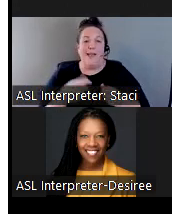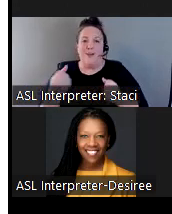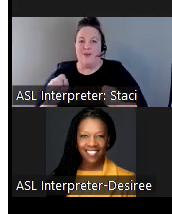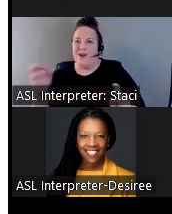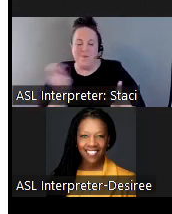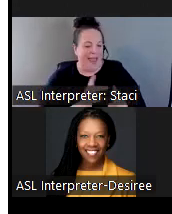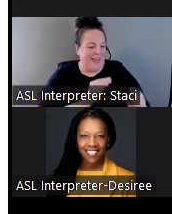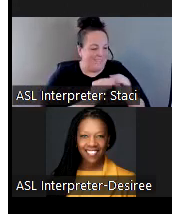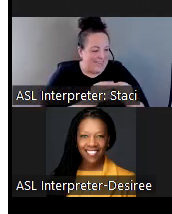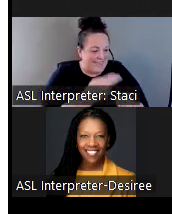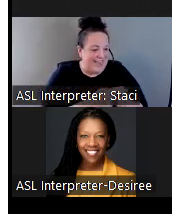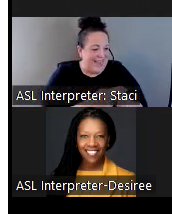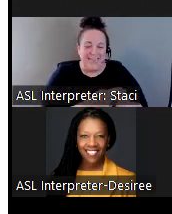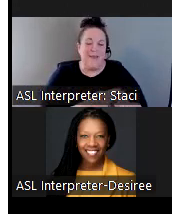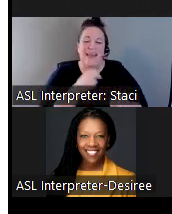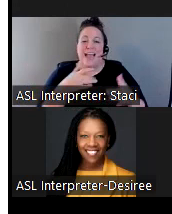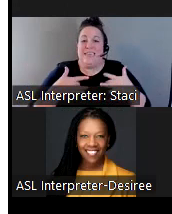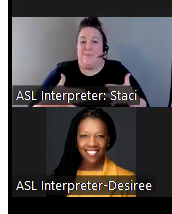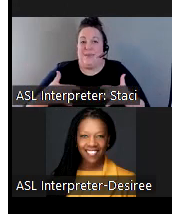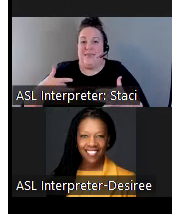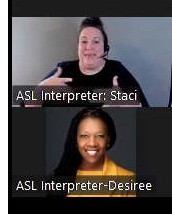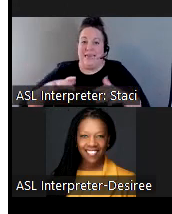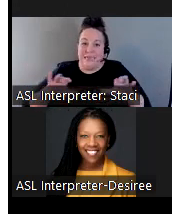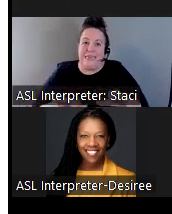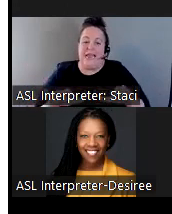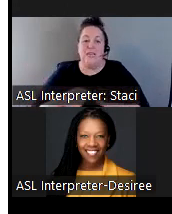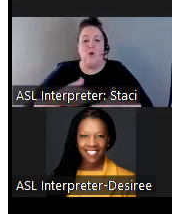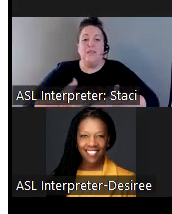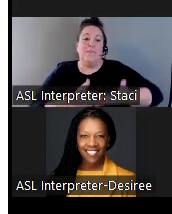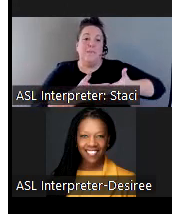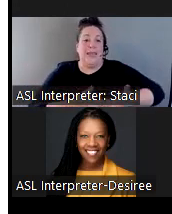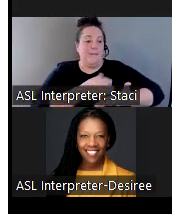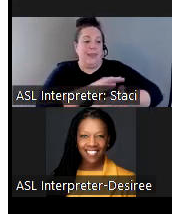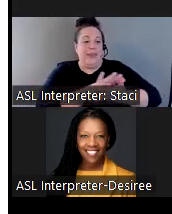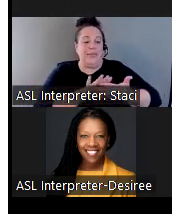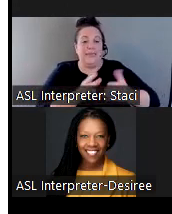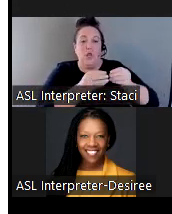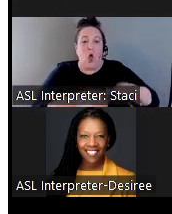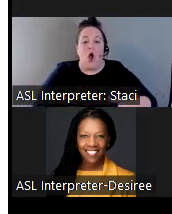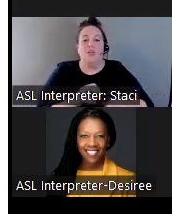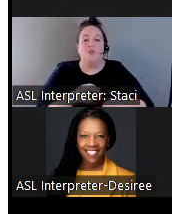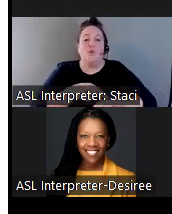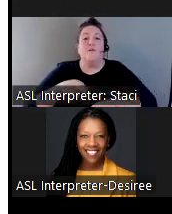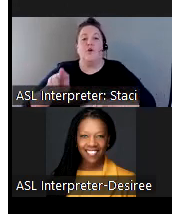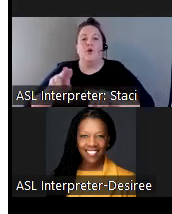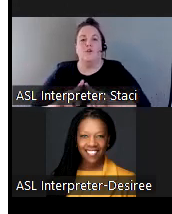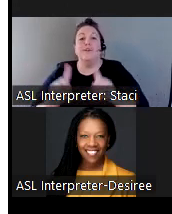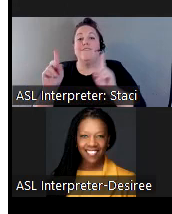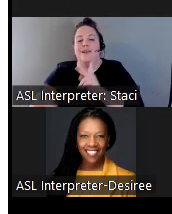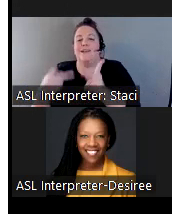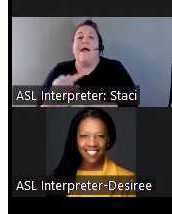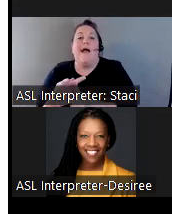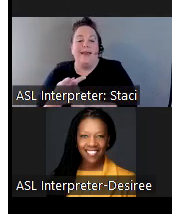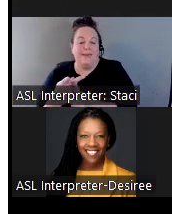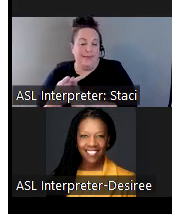fix the name, but that's not traditionally done. So these babies get lost. They get referred to a different kind of provider, not the provider that the